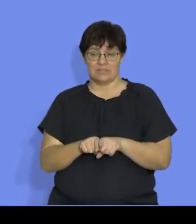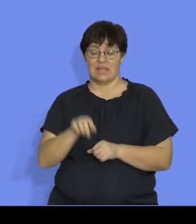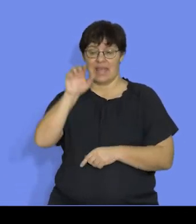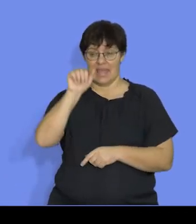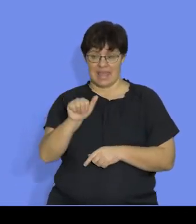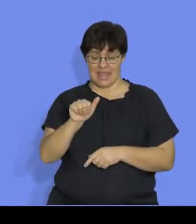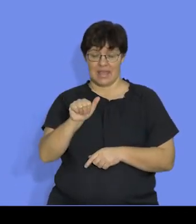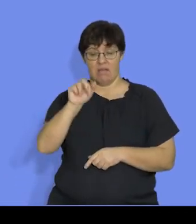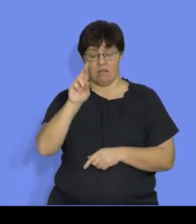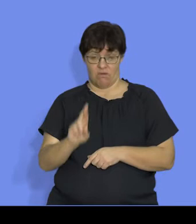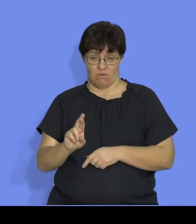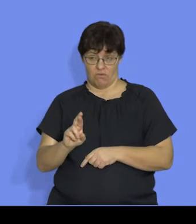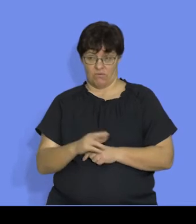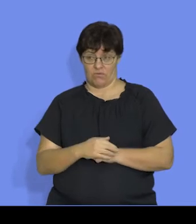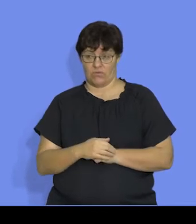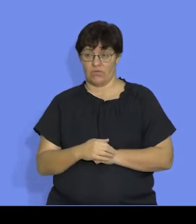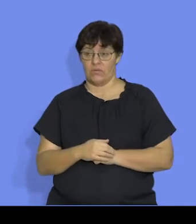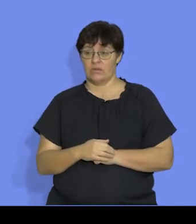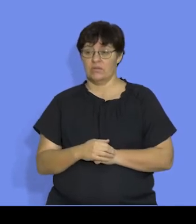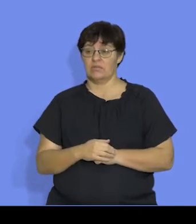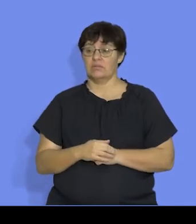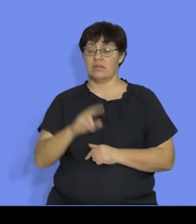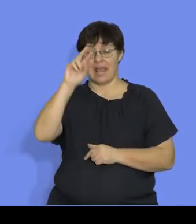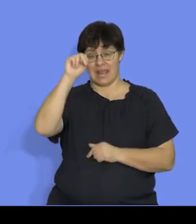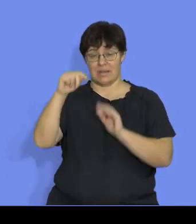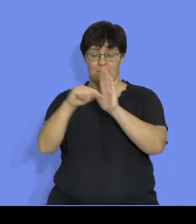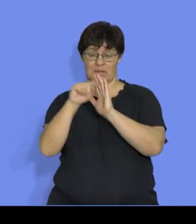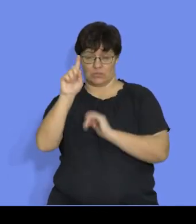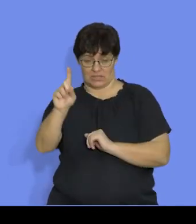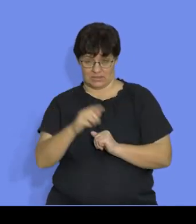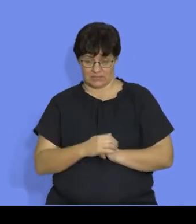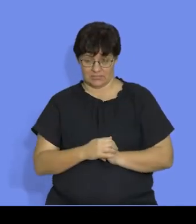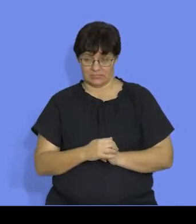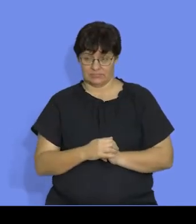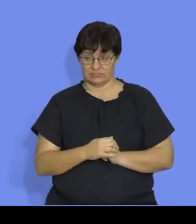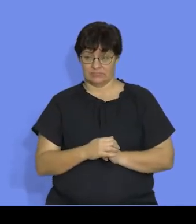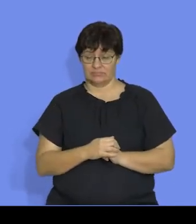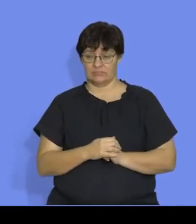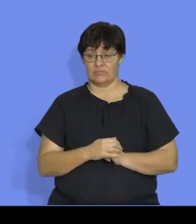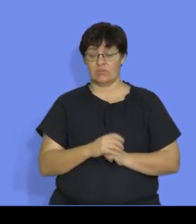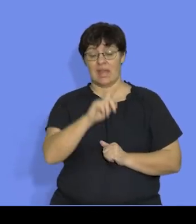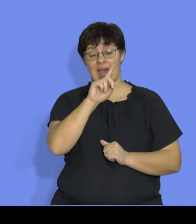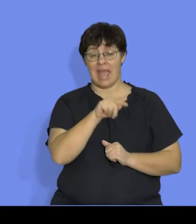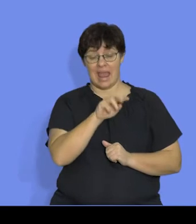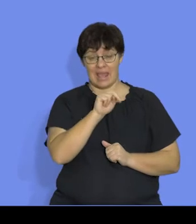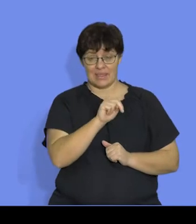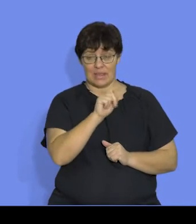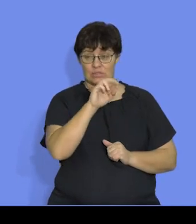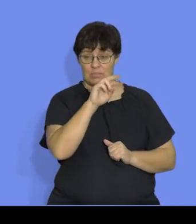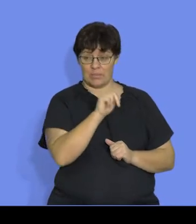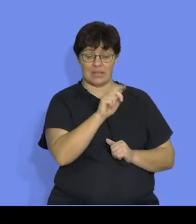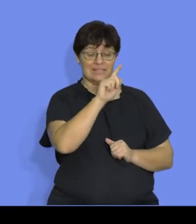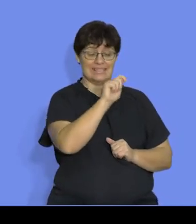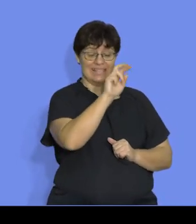A r to the power of n minus 1. So the nth term for the sequence will